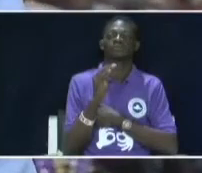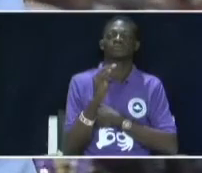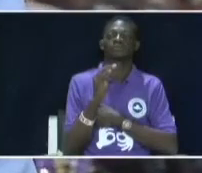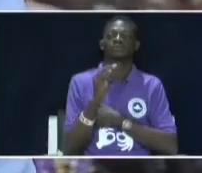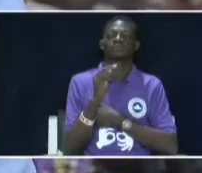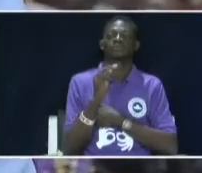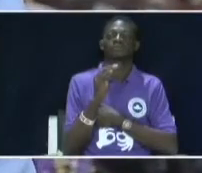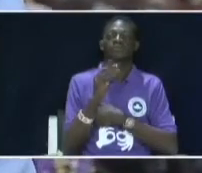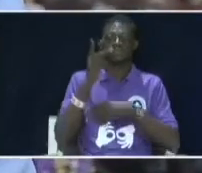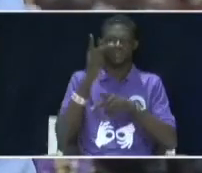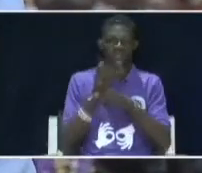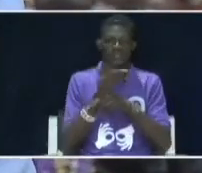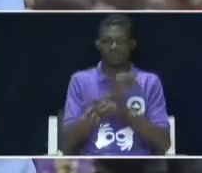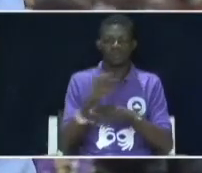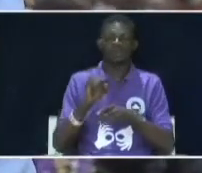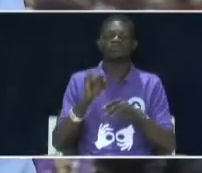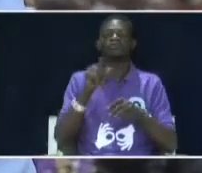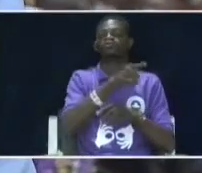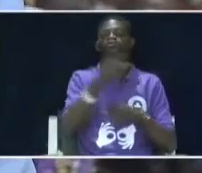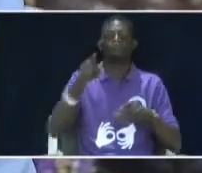for keeping you alive till today,